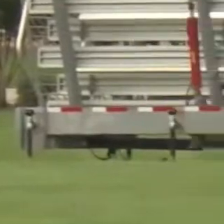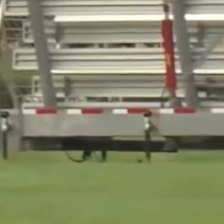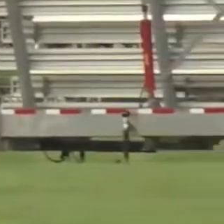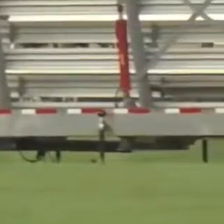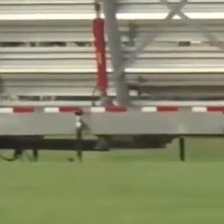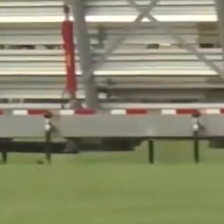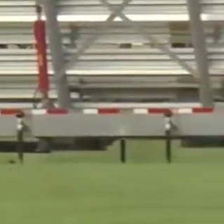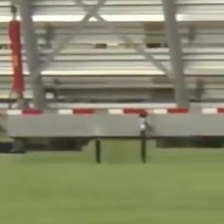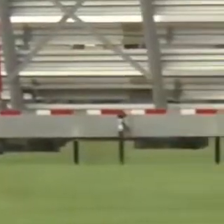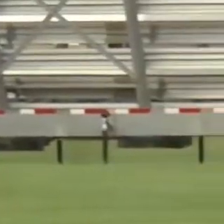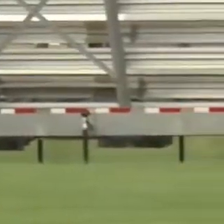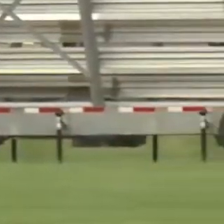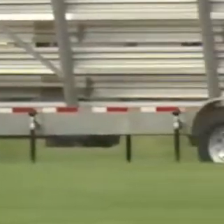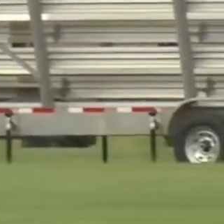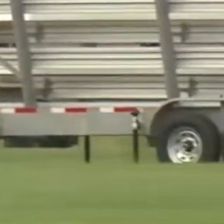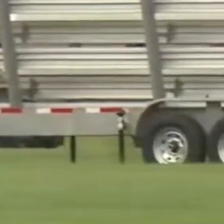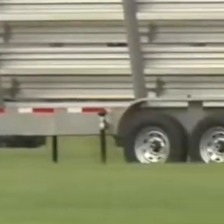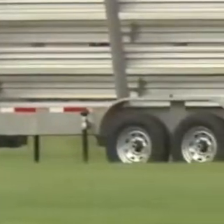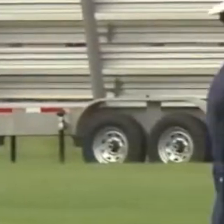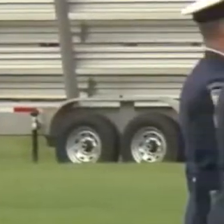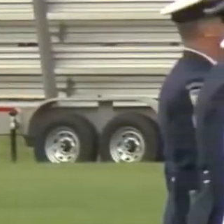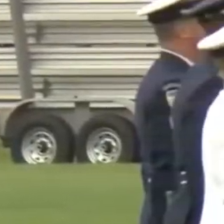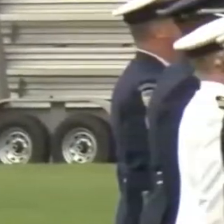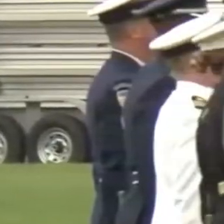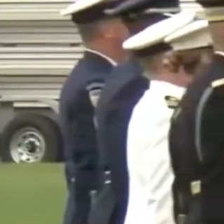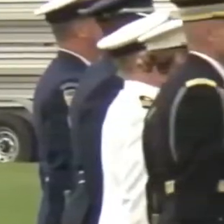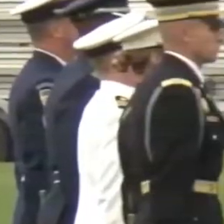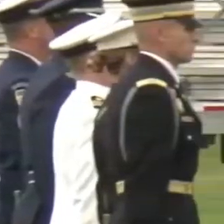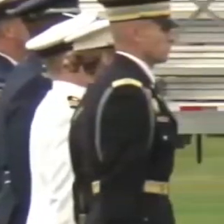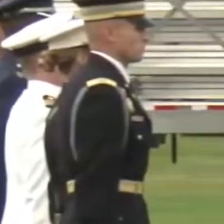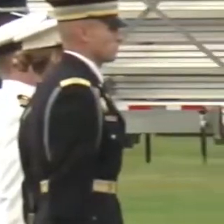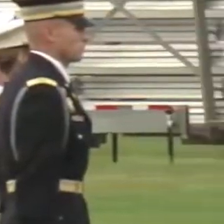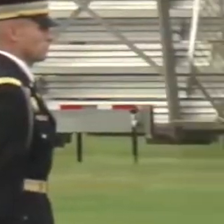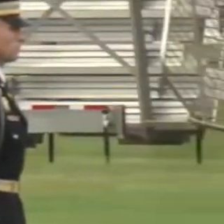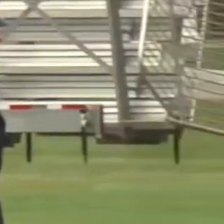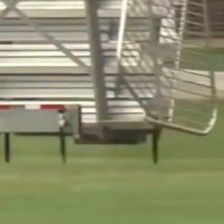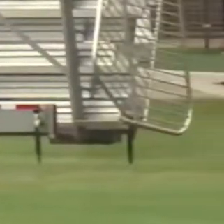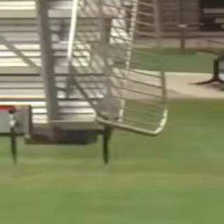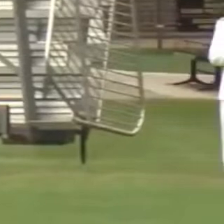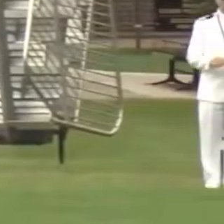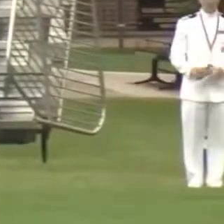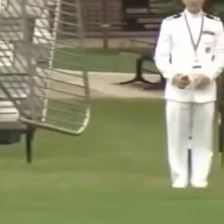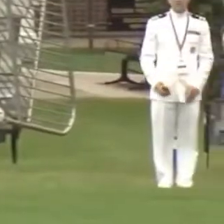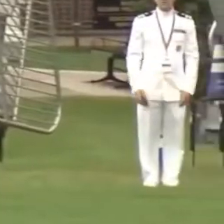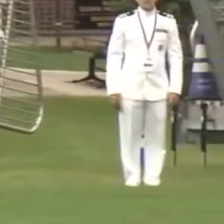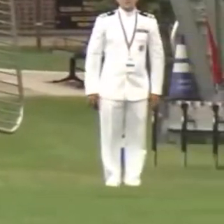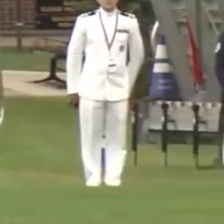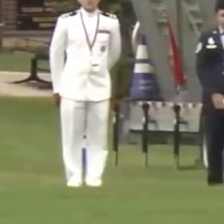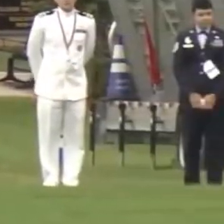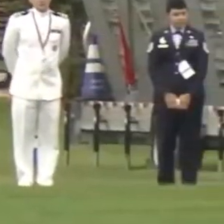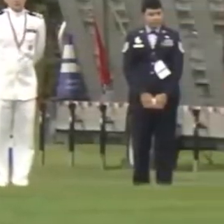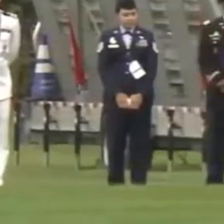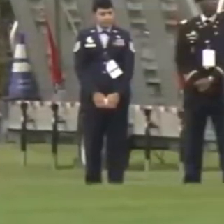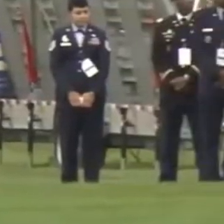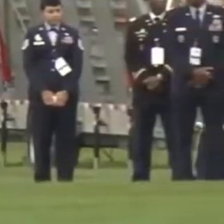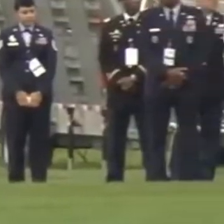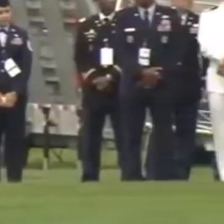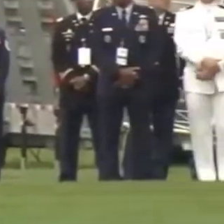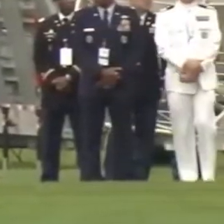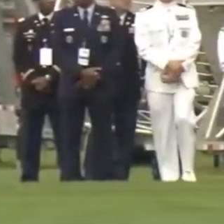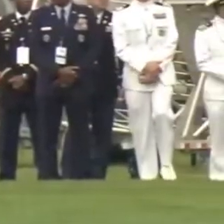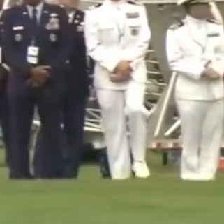To the right is the Presidential Salute Battery, commanded by Captain Nicholas Lambie and led by Sergeant First Class Alan